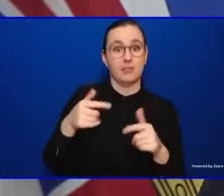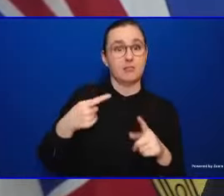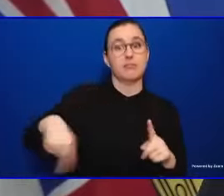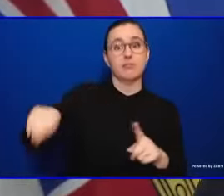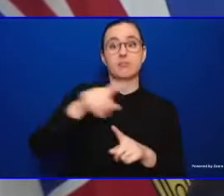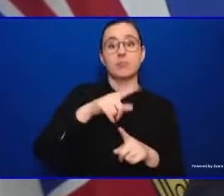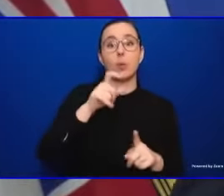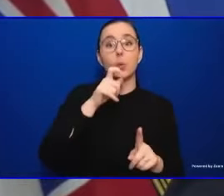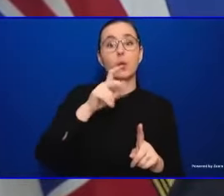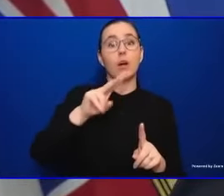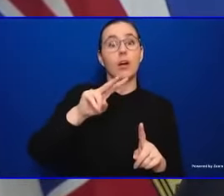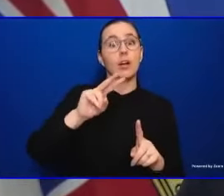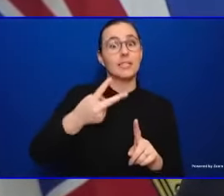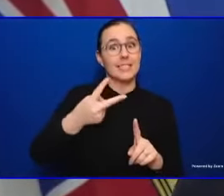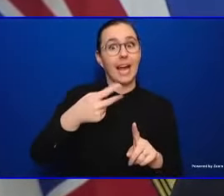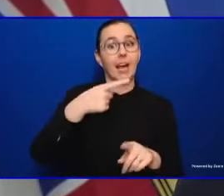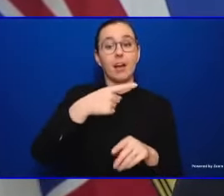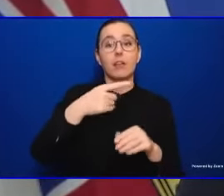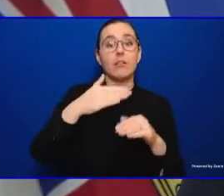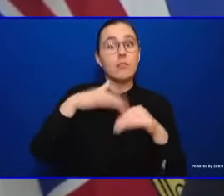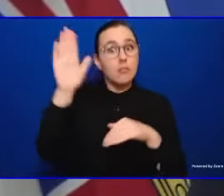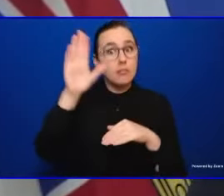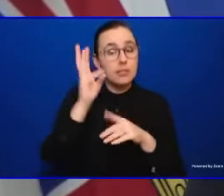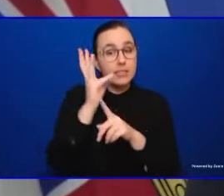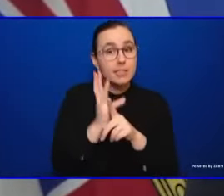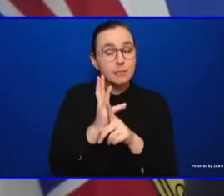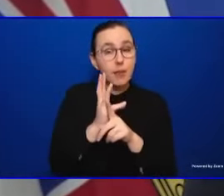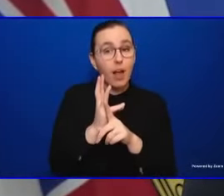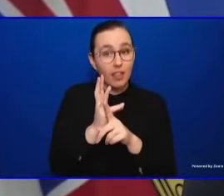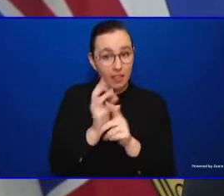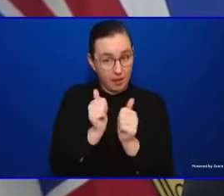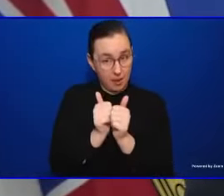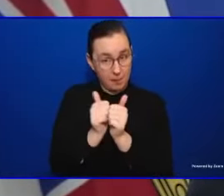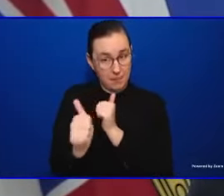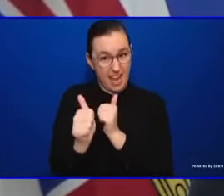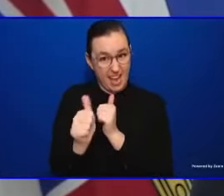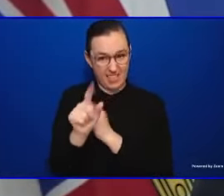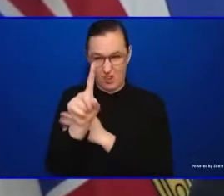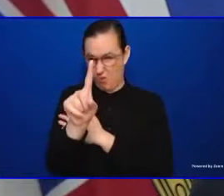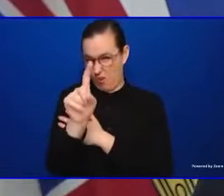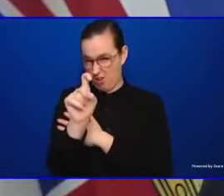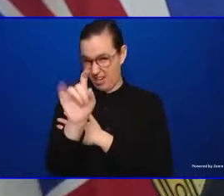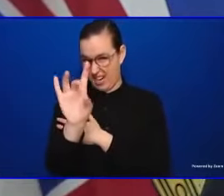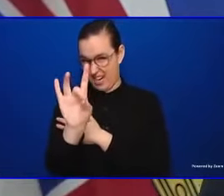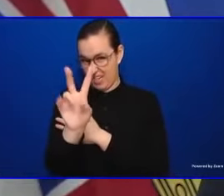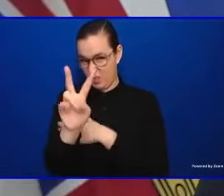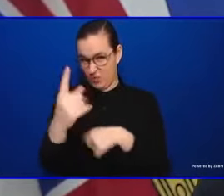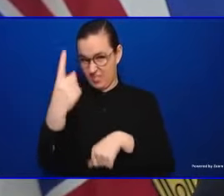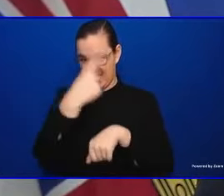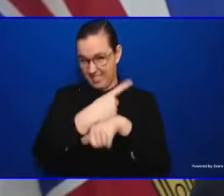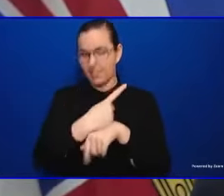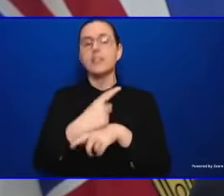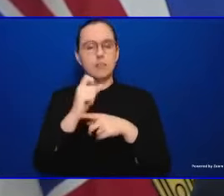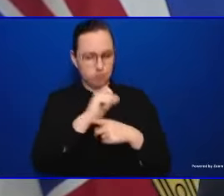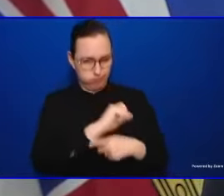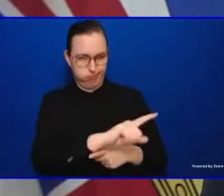or 182 at their 182nd day, will receive an invitation to book. As you'll remember,